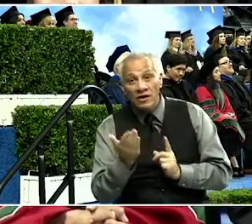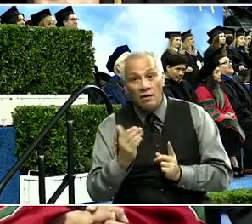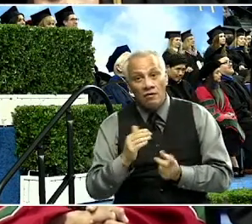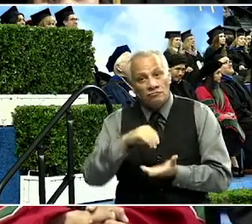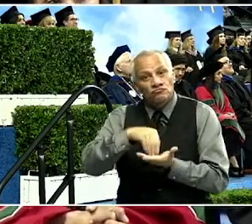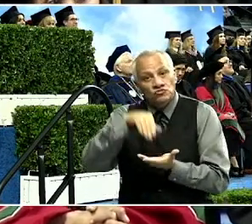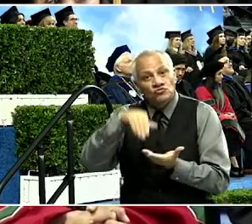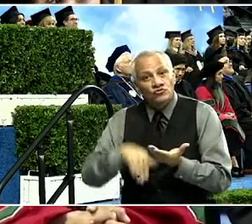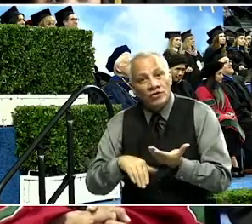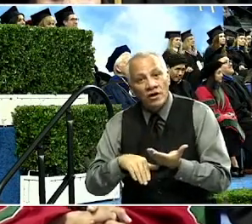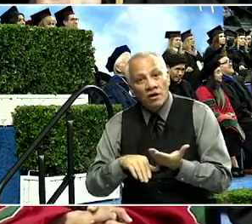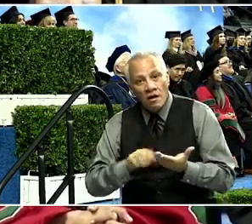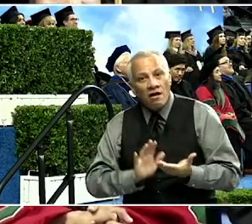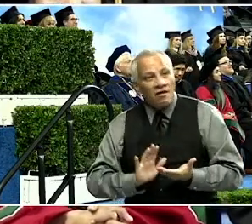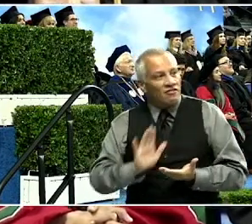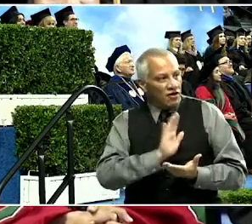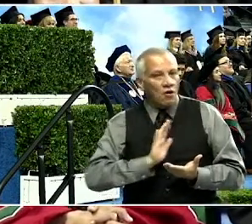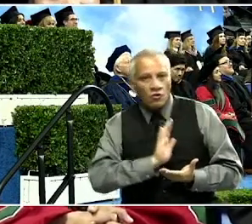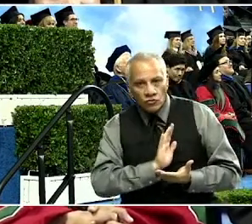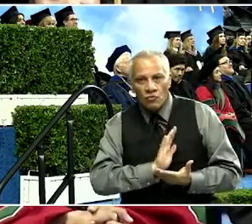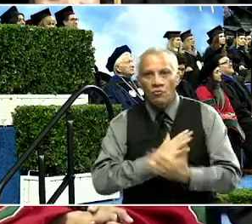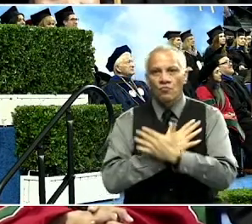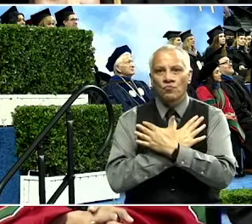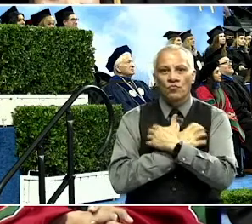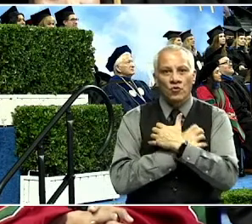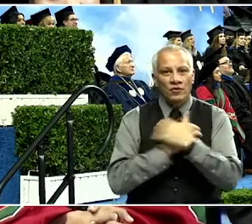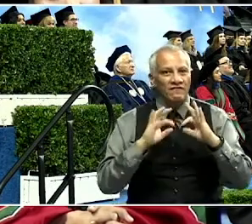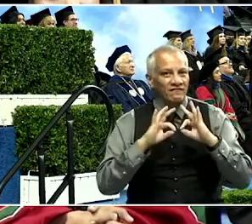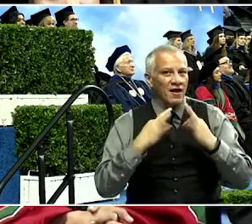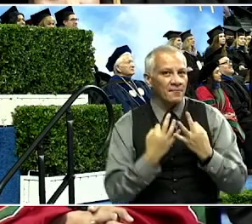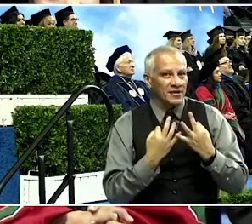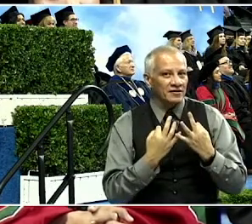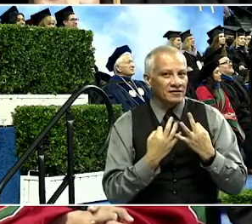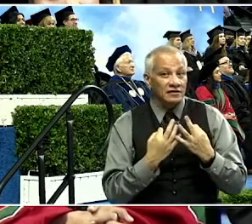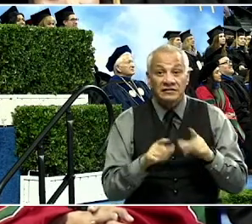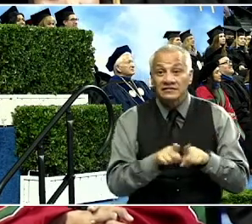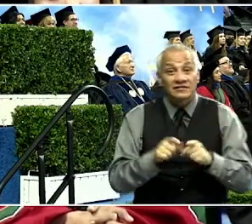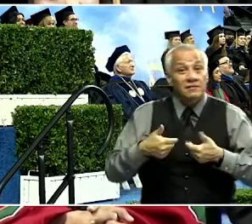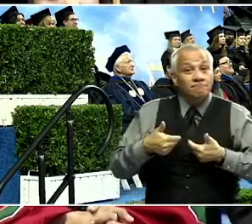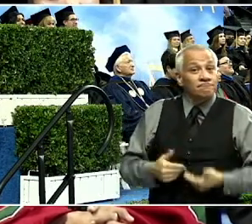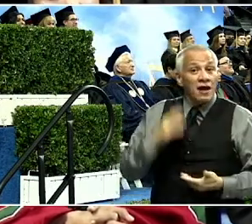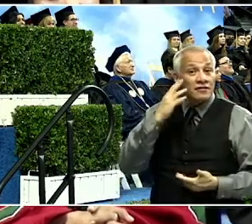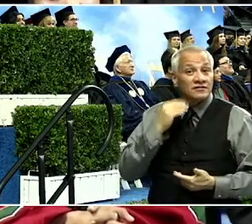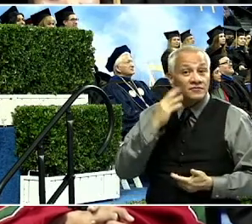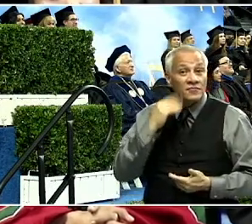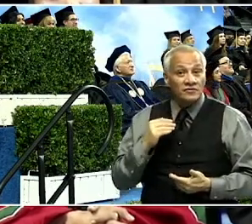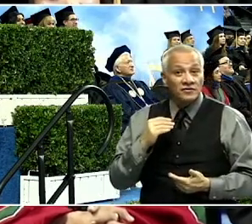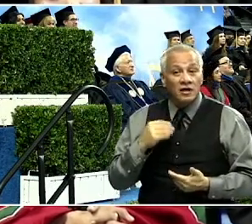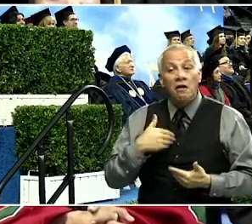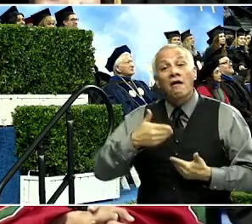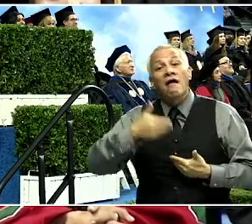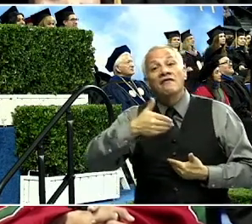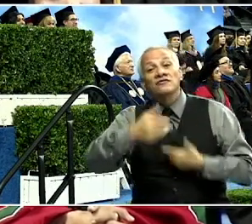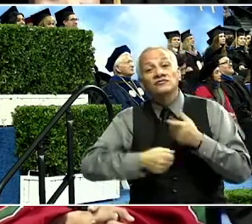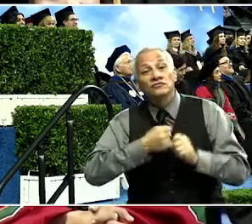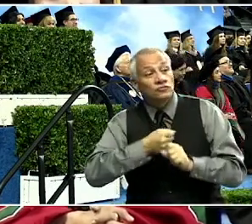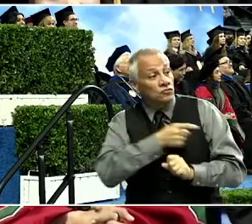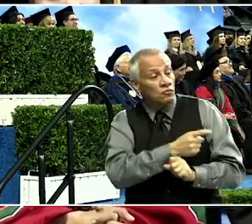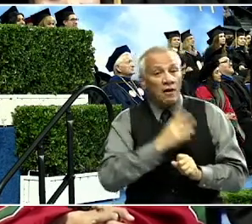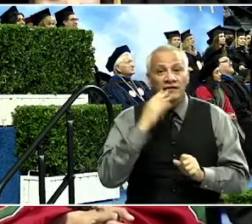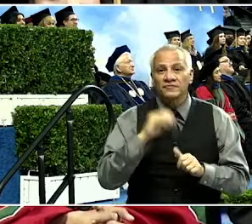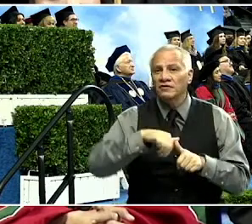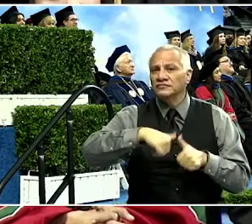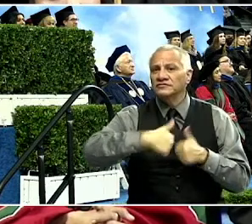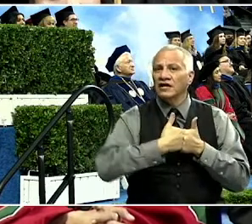will forever be your Bruin family, as they have been to me. In the years ahead, you might feel challenges,